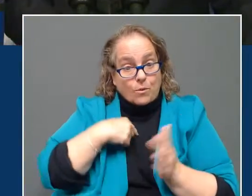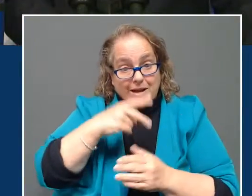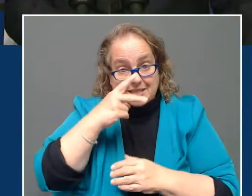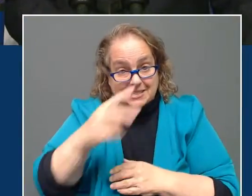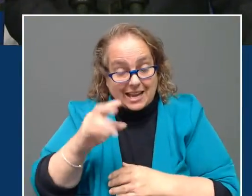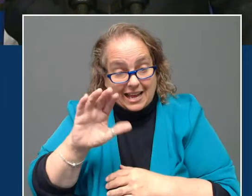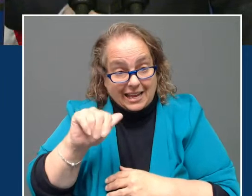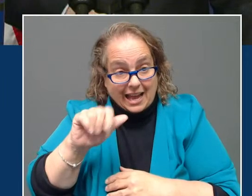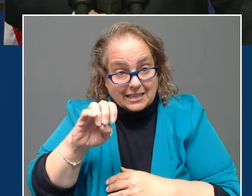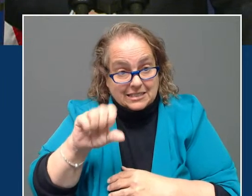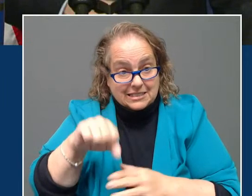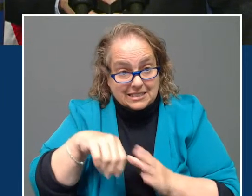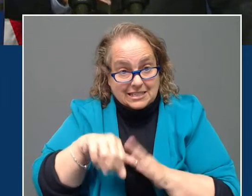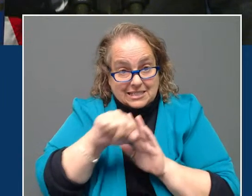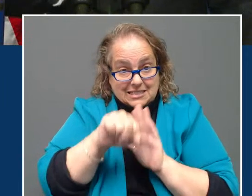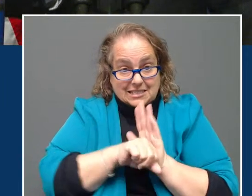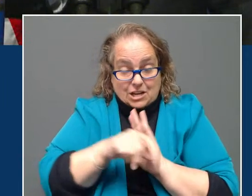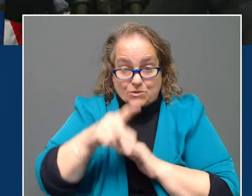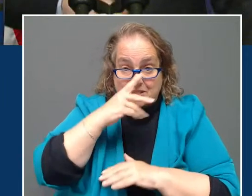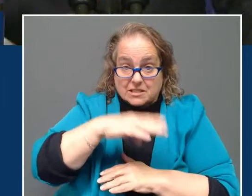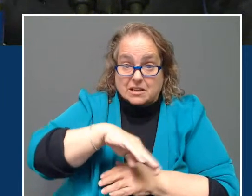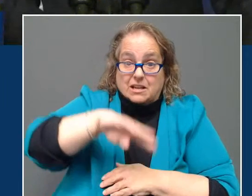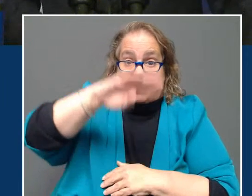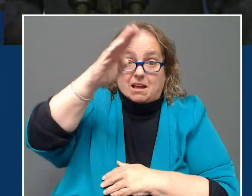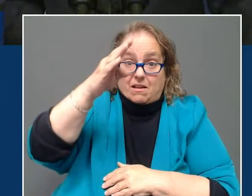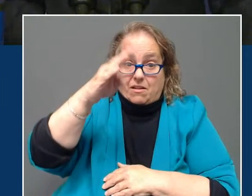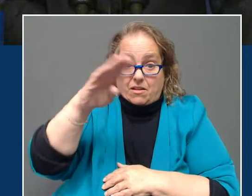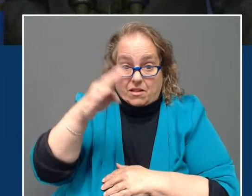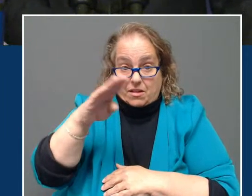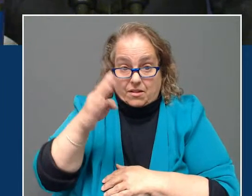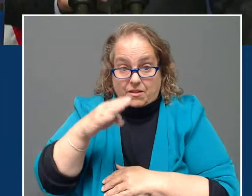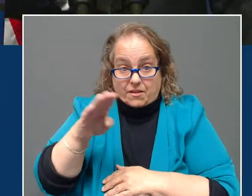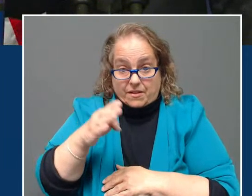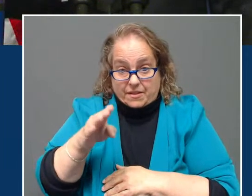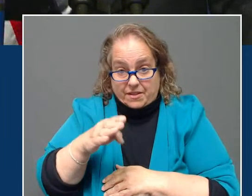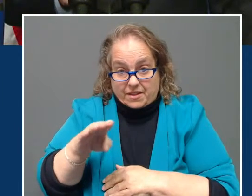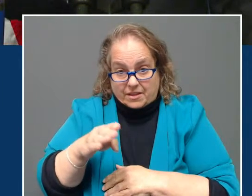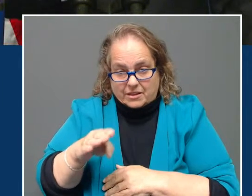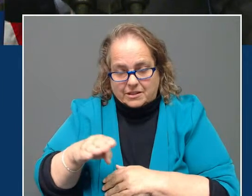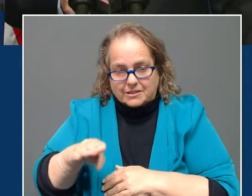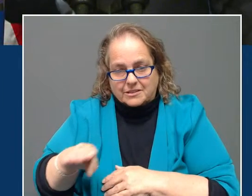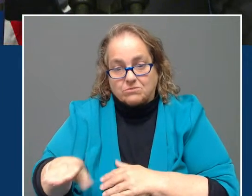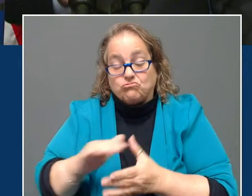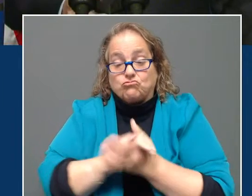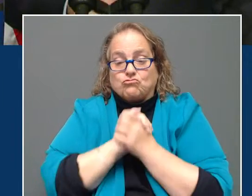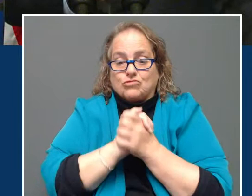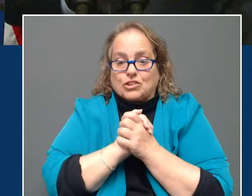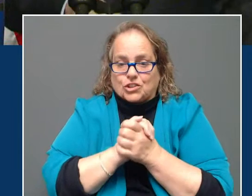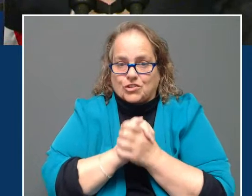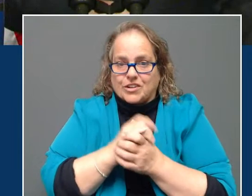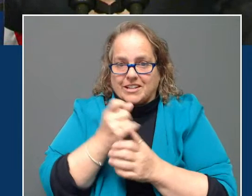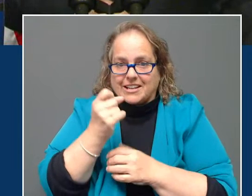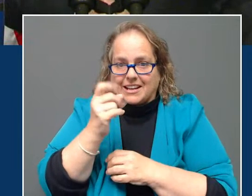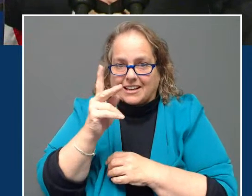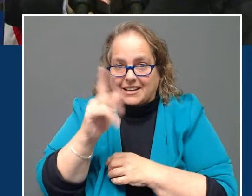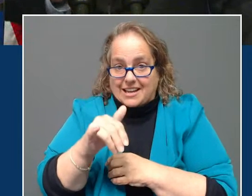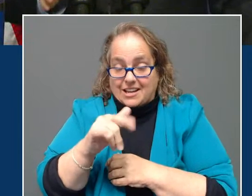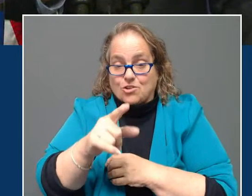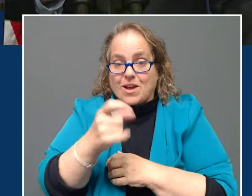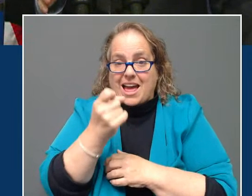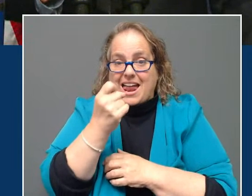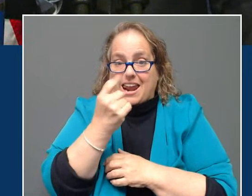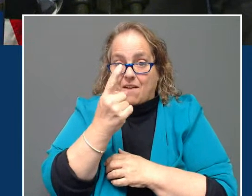our stair-stepper chart. I want to say congratulations, Kentucky. You have just had your 11th straight week of declining